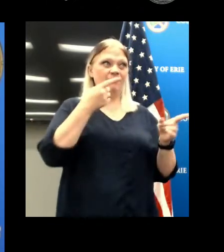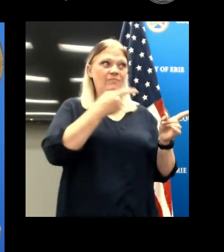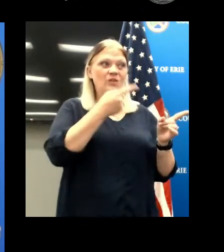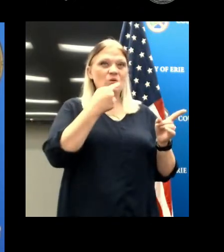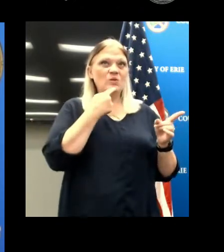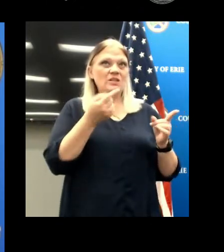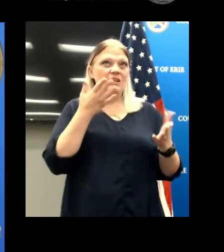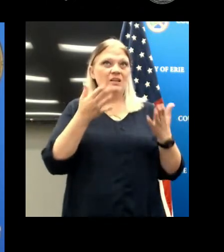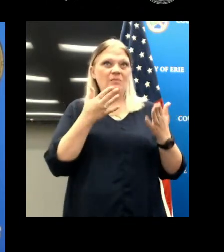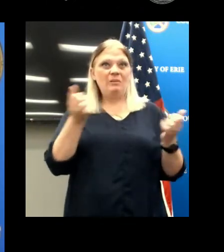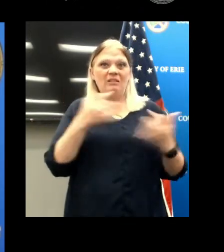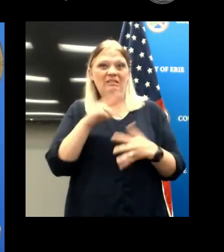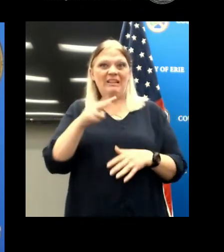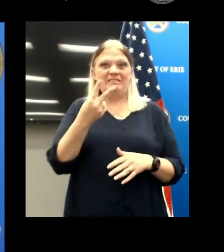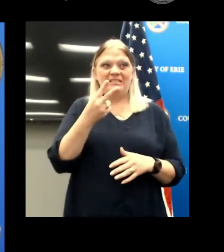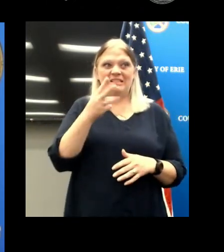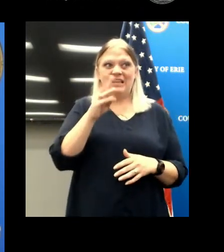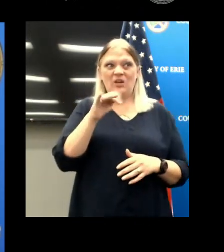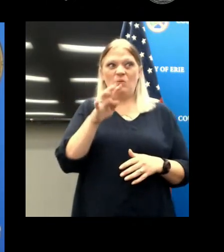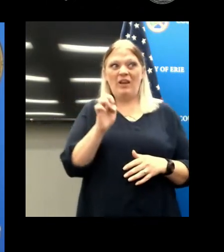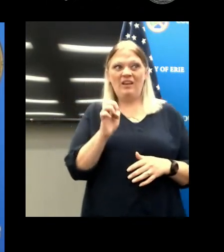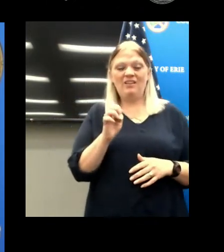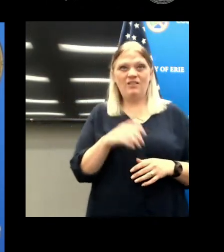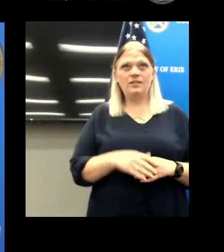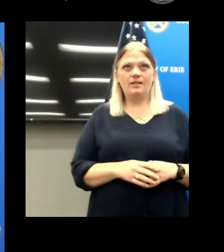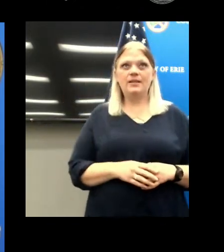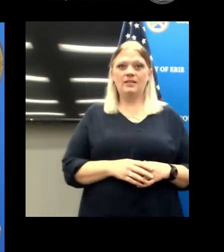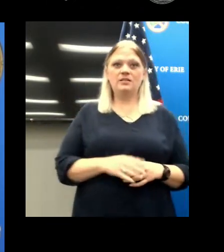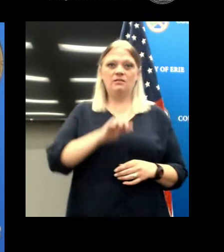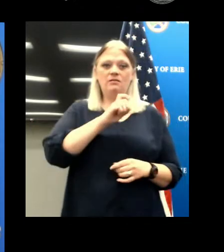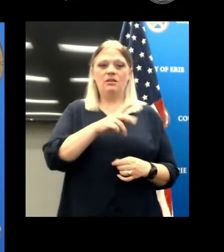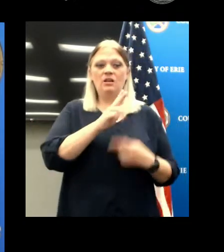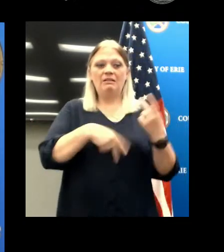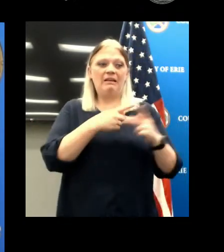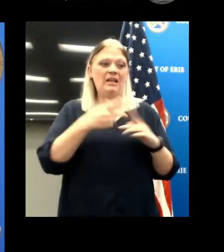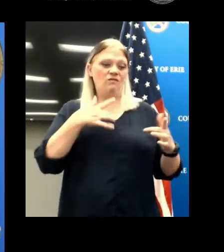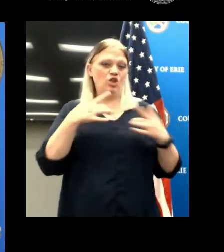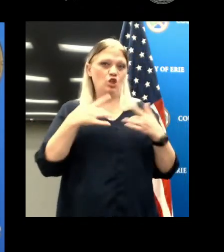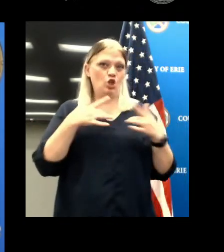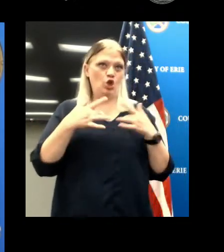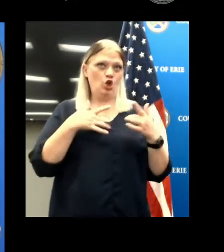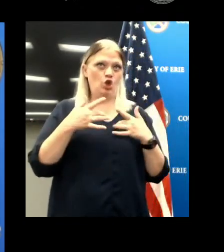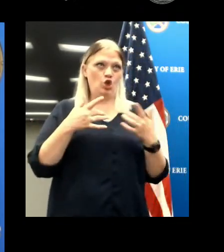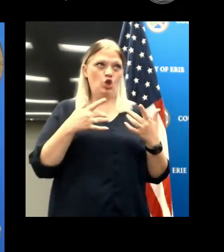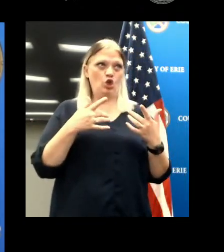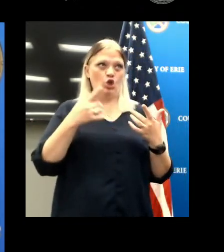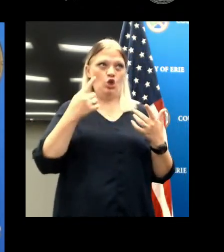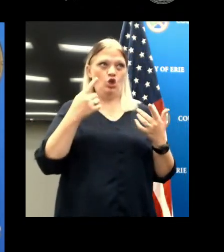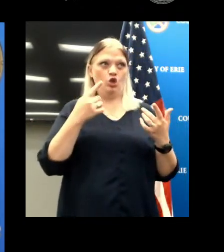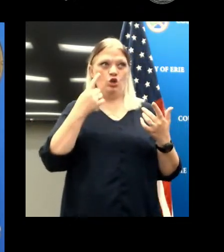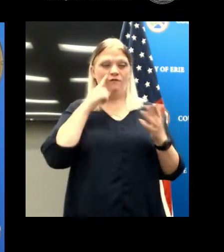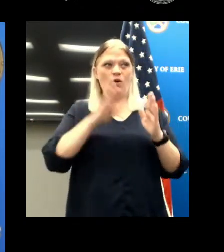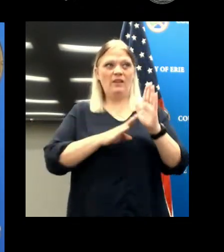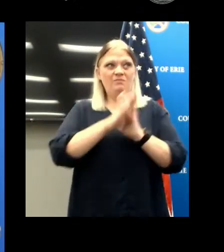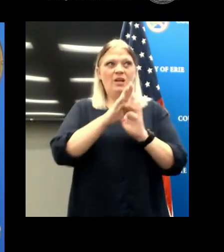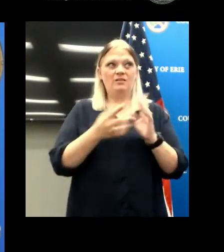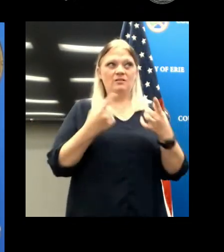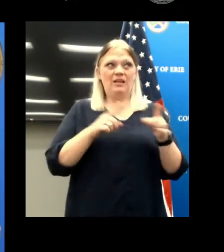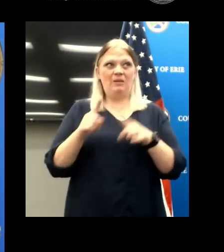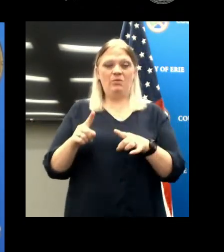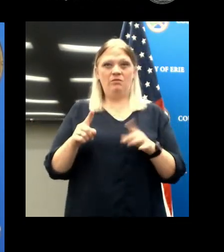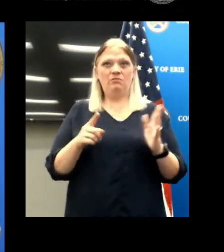you're fearing a little bit of a second wave. The question was regards to what kind of concern is there towards seeing the spikes occur